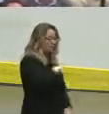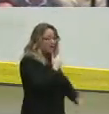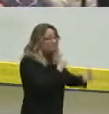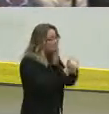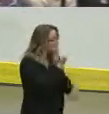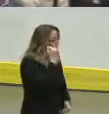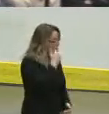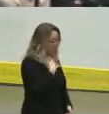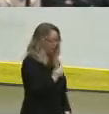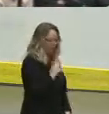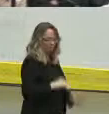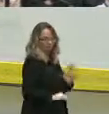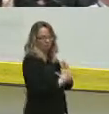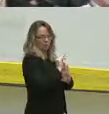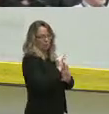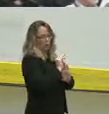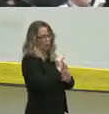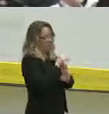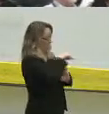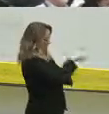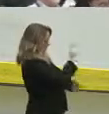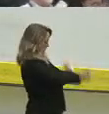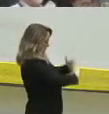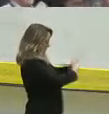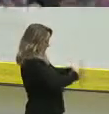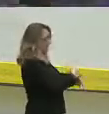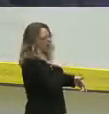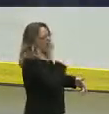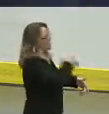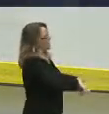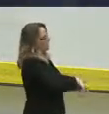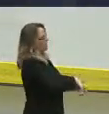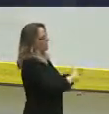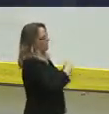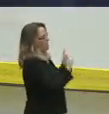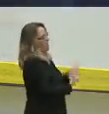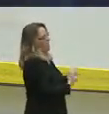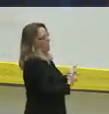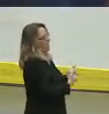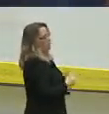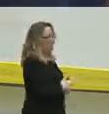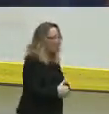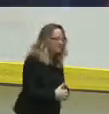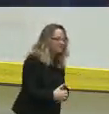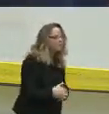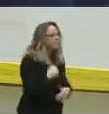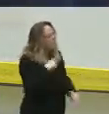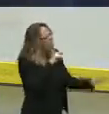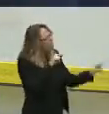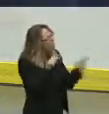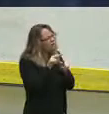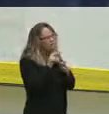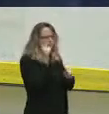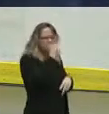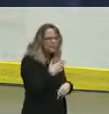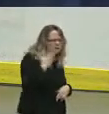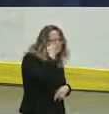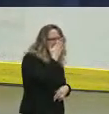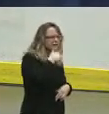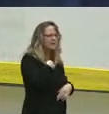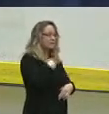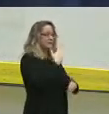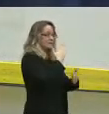now more than ever. Graduates, as I look around and see your faces, some of you are scared, some